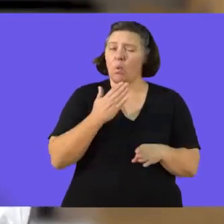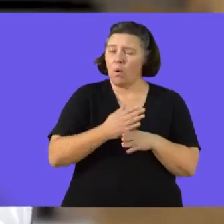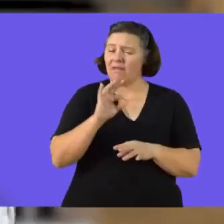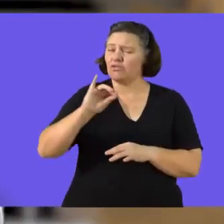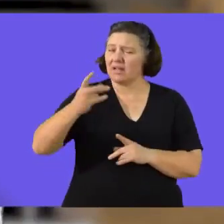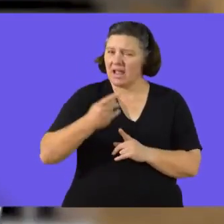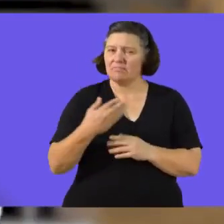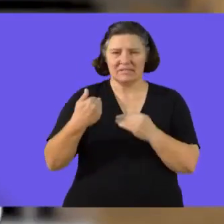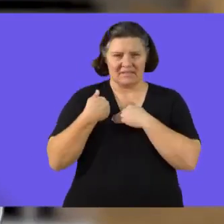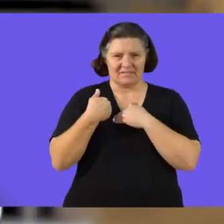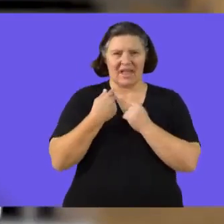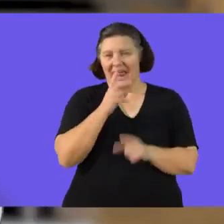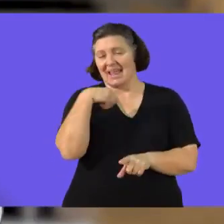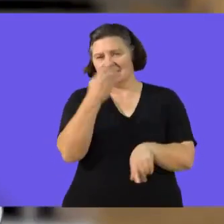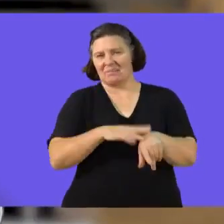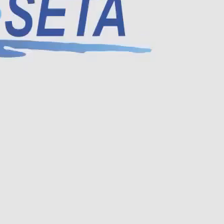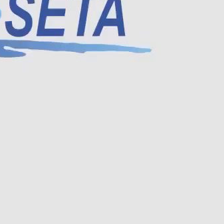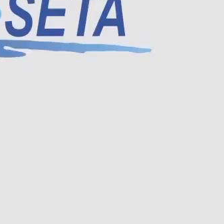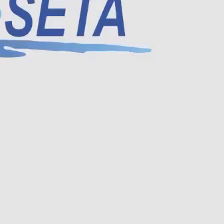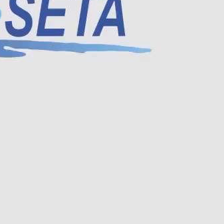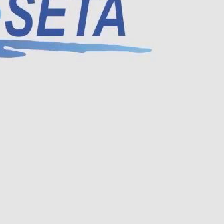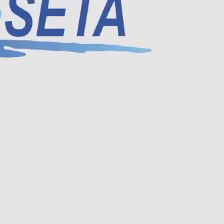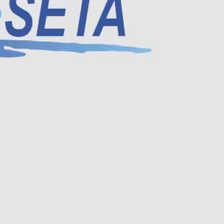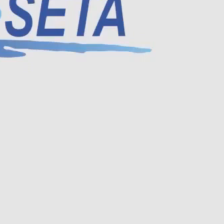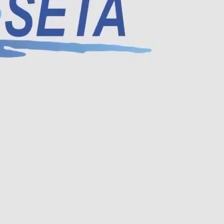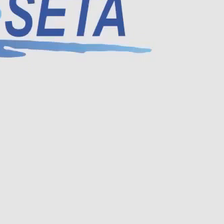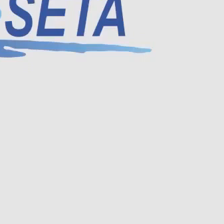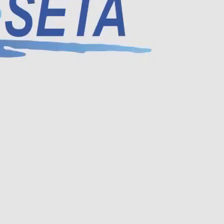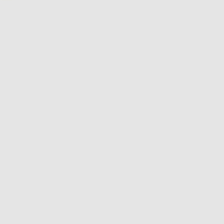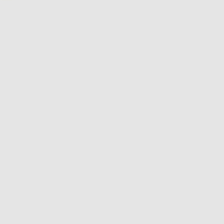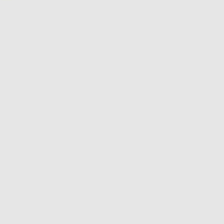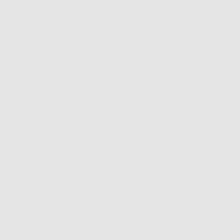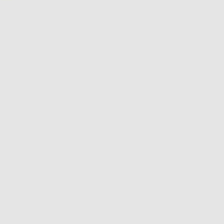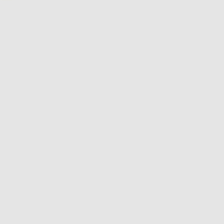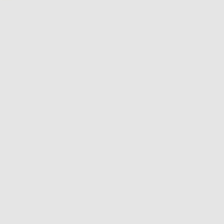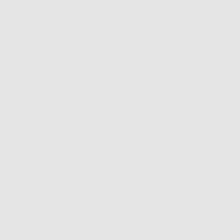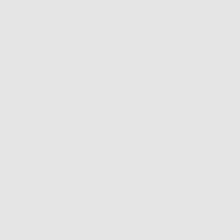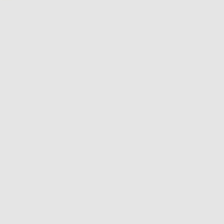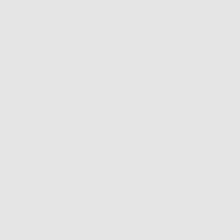and yes, join me next time. See you soon.